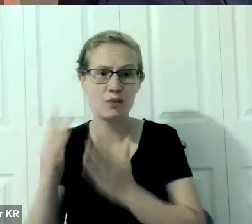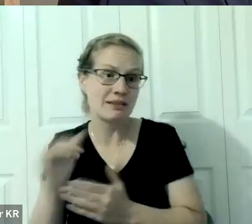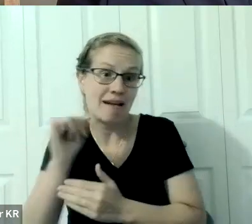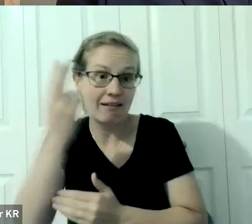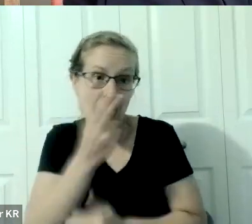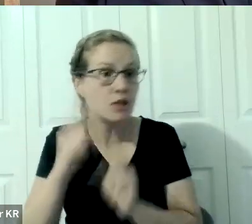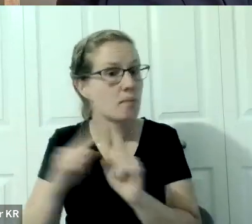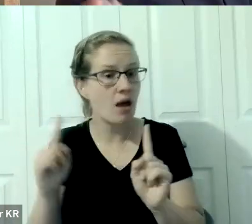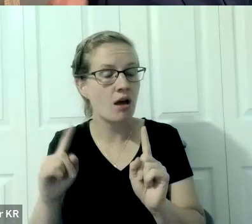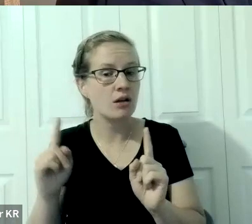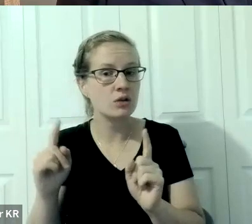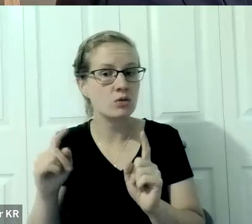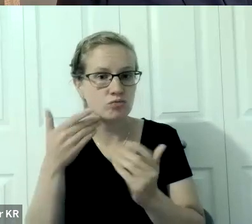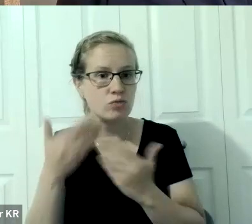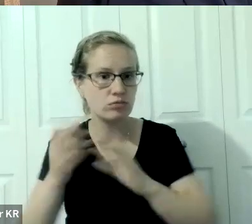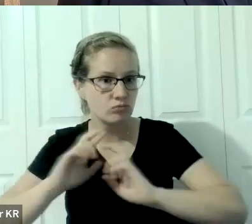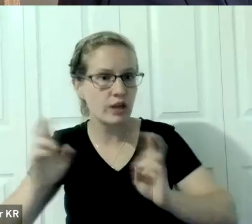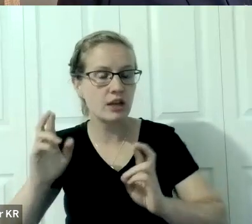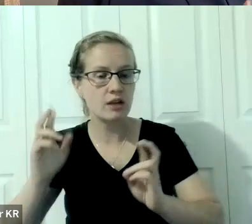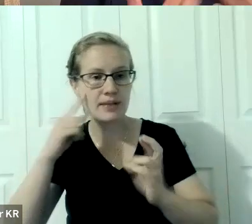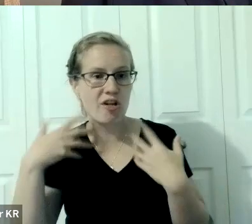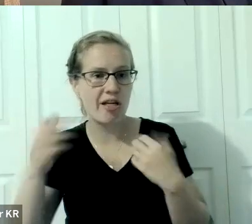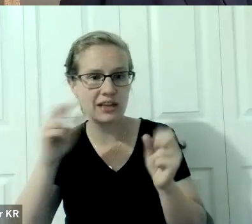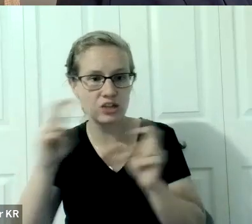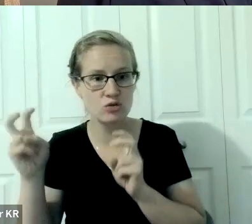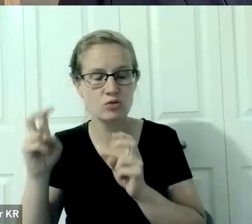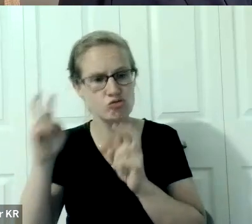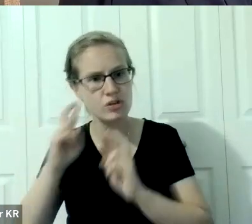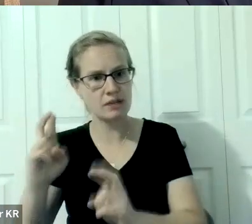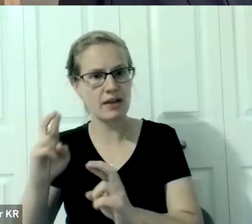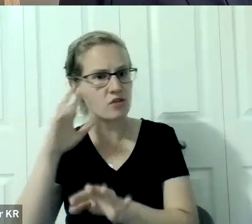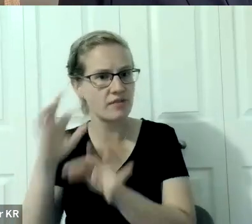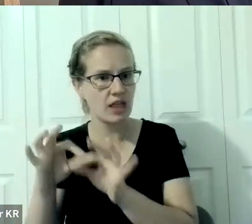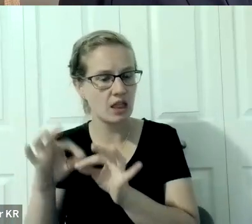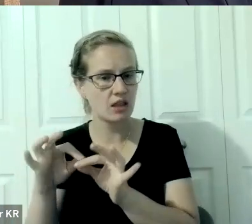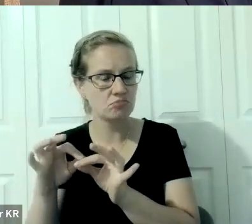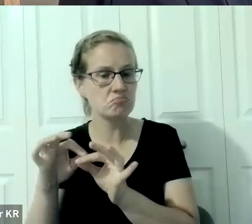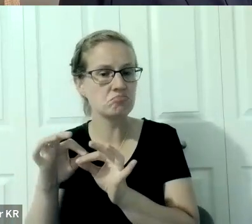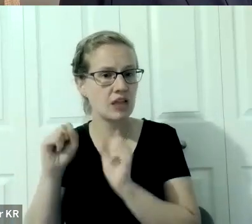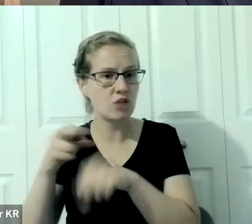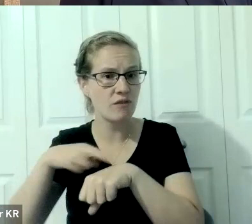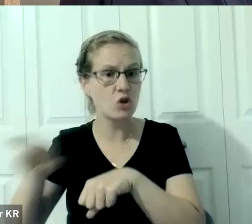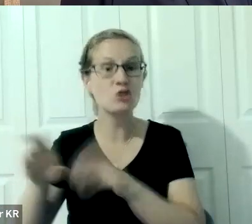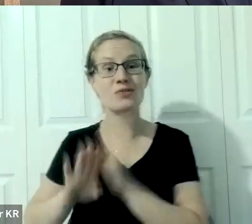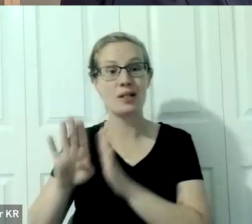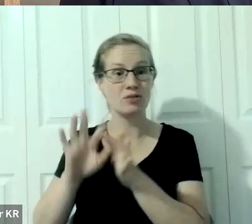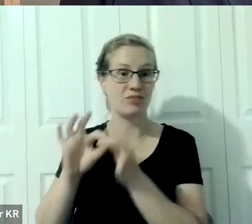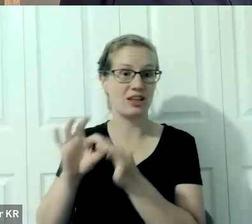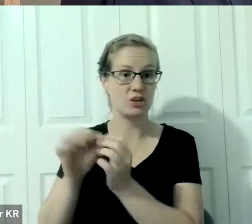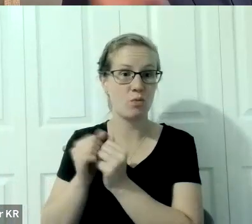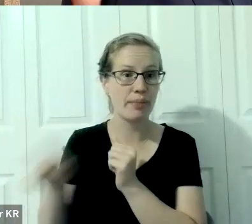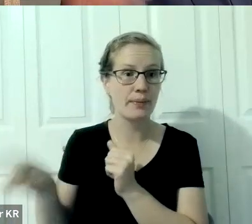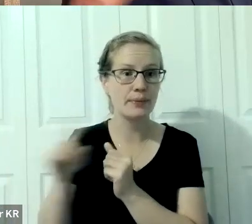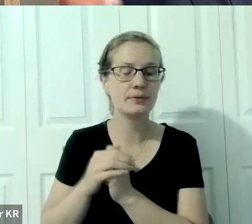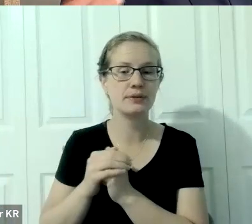Catholic but are very well equipped in mental health issues and respectful of the faith. some building relationships with them.